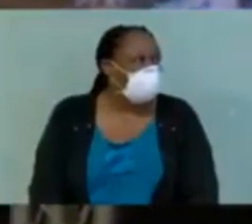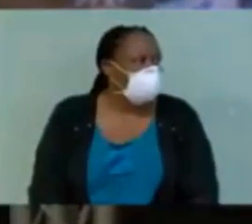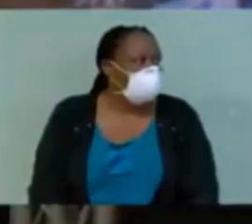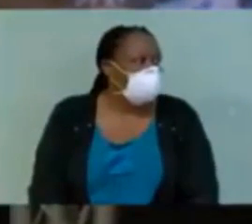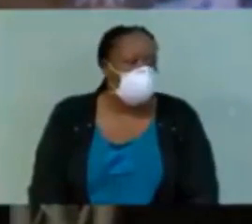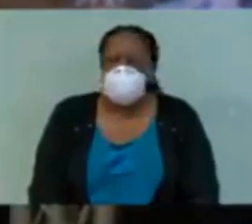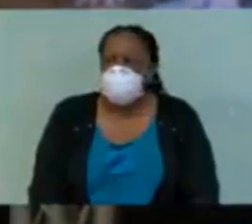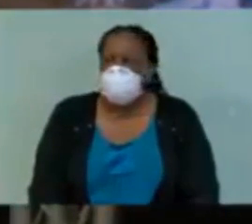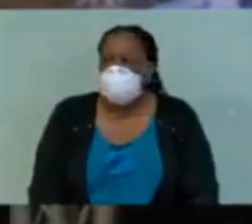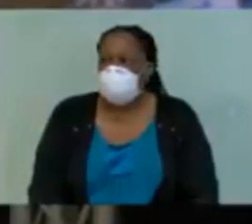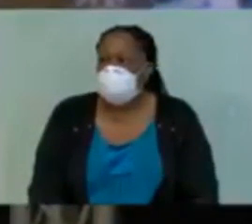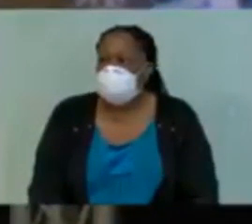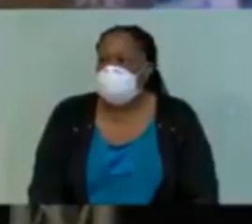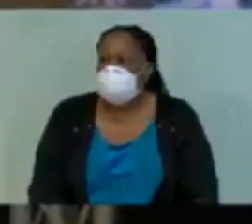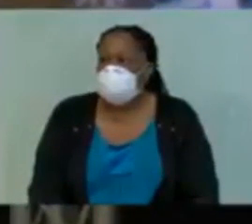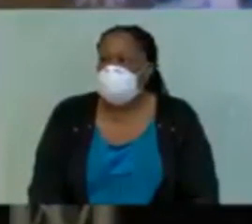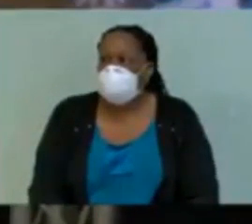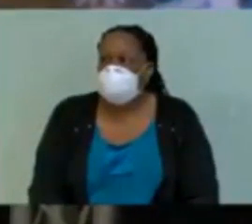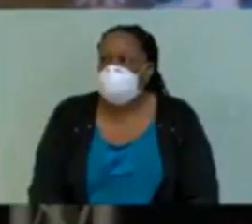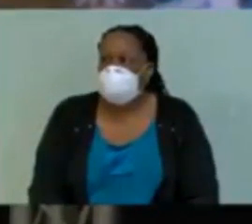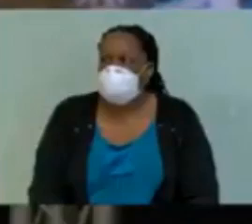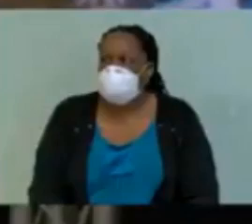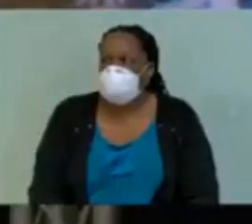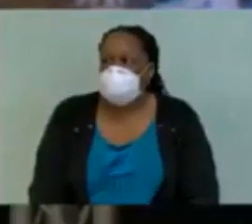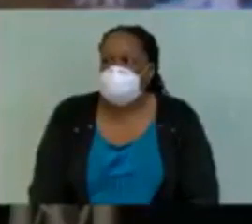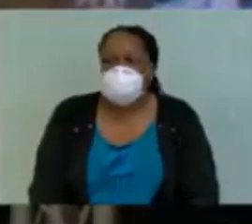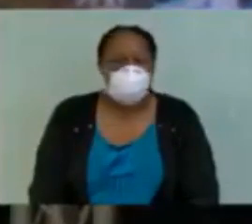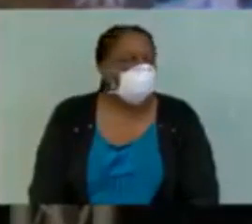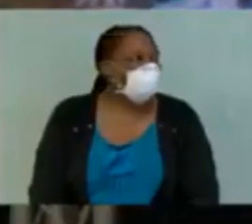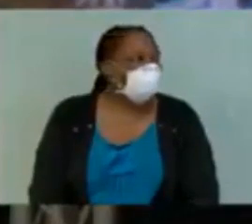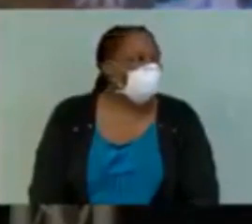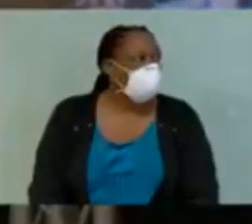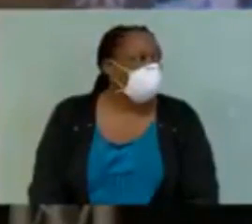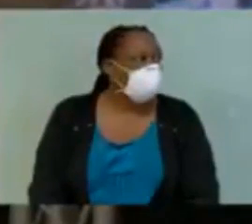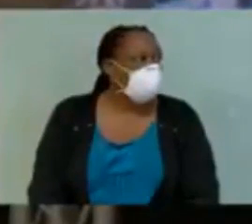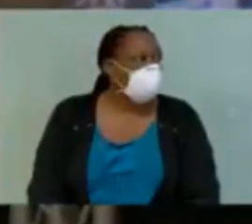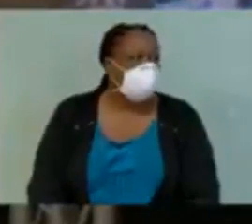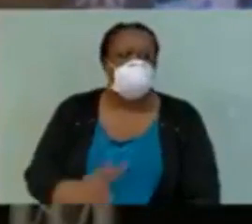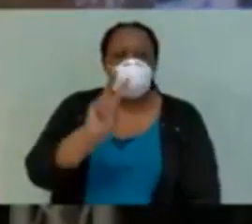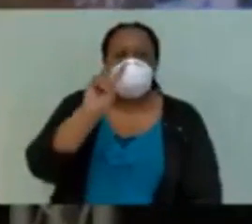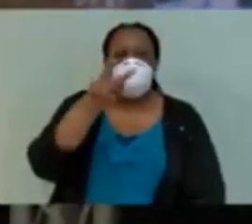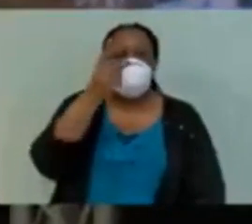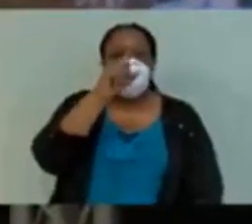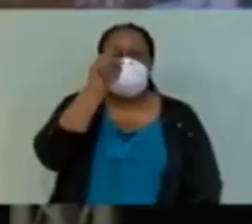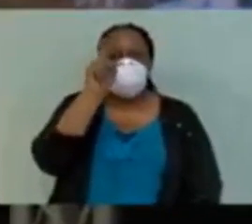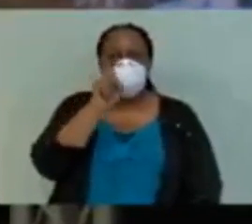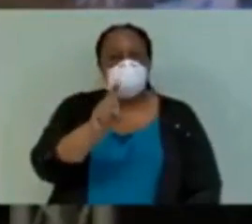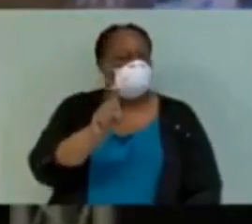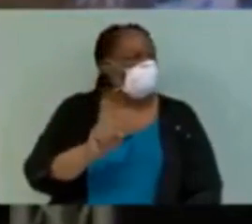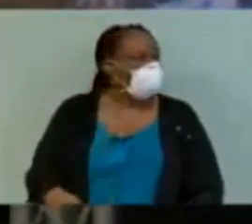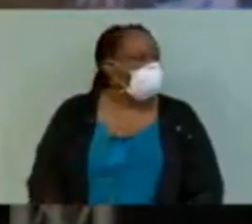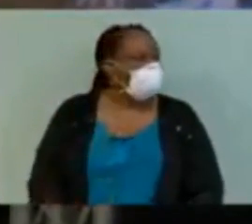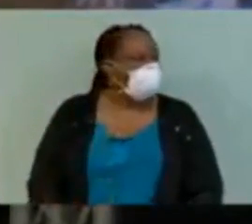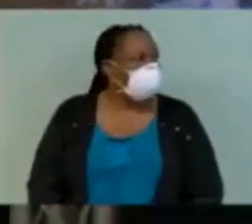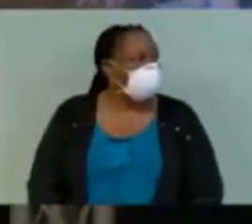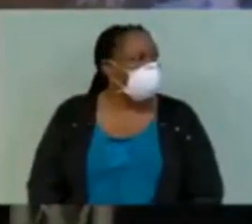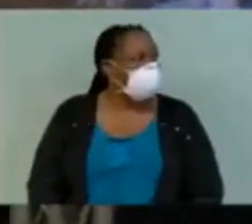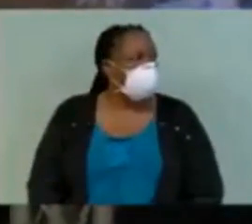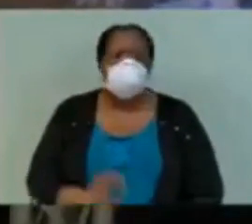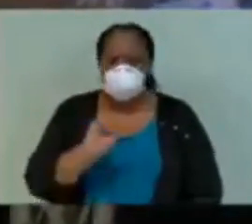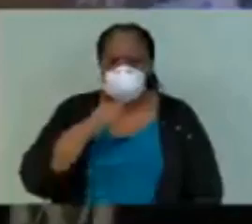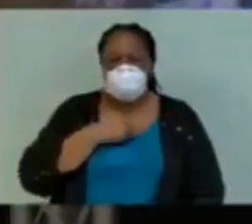should be aware of? And C, who monitors the standards of these masks to